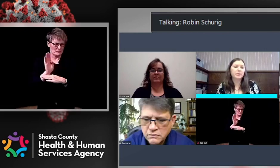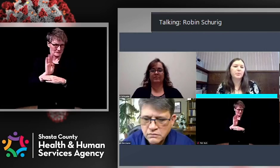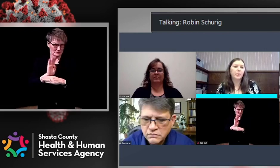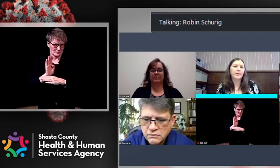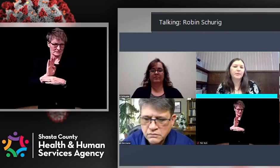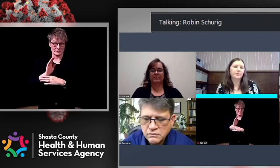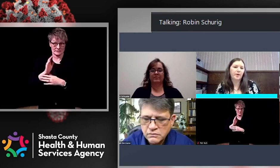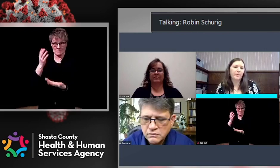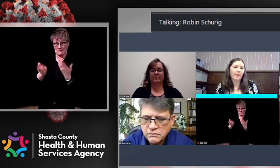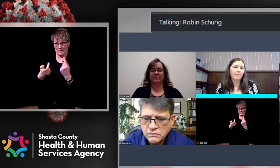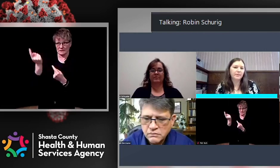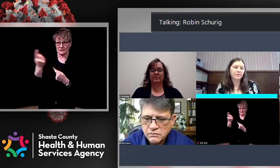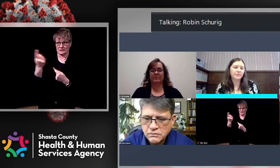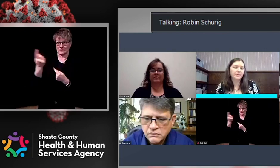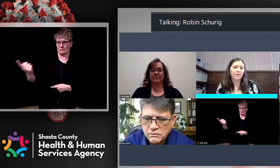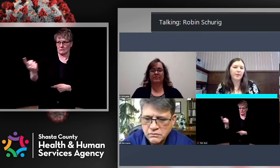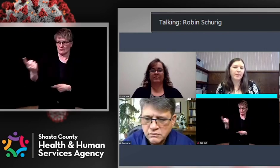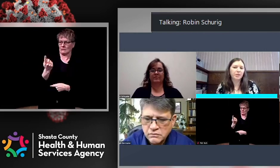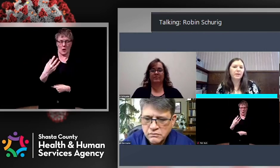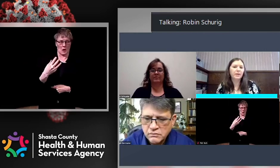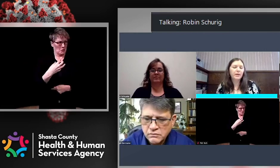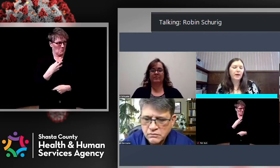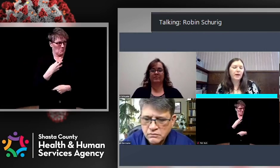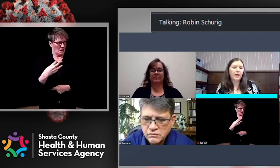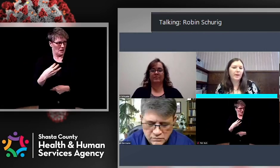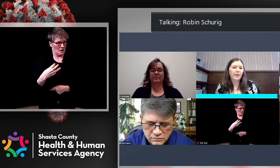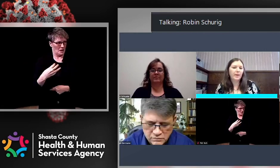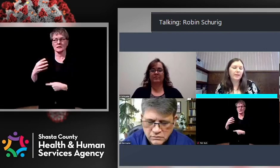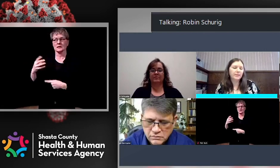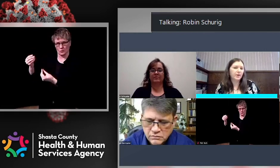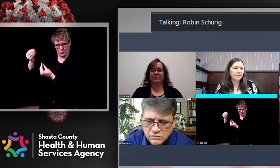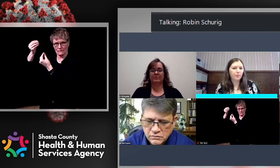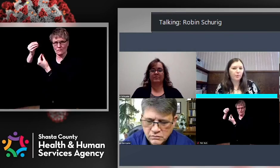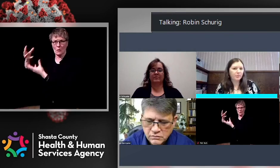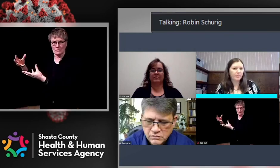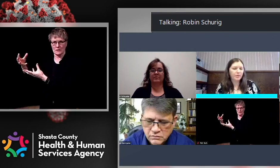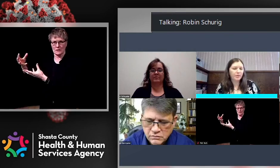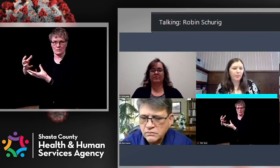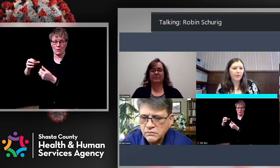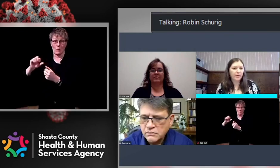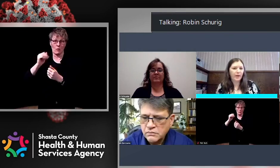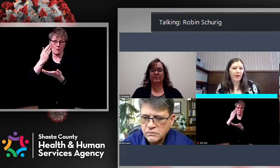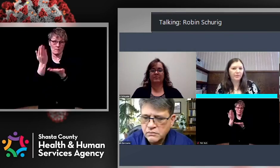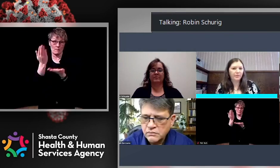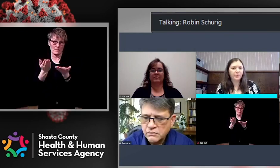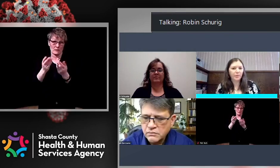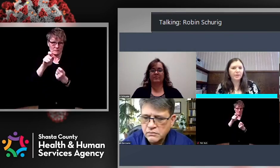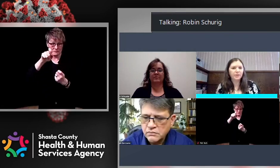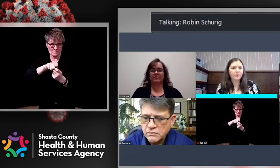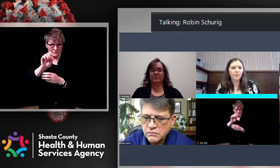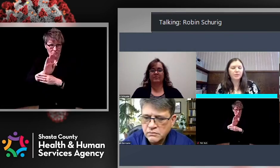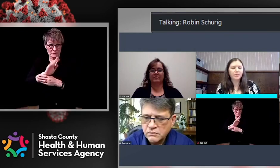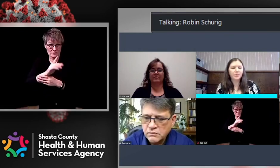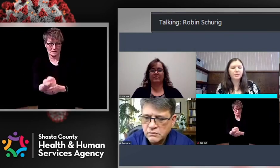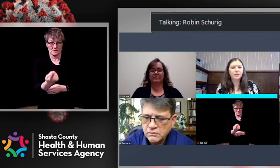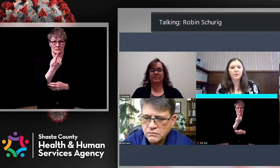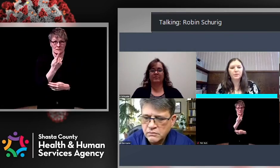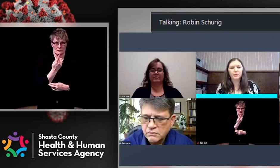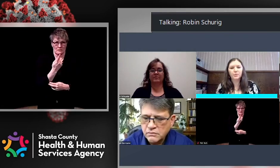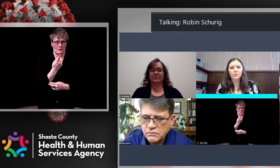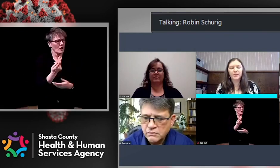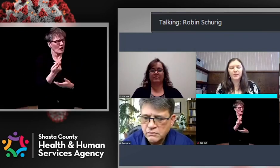in response to requests from that business for information. And then as far as enforcement, you know, we don't have the authority to